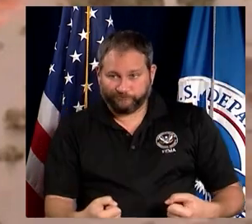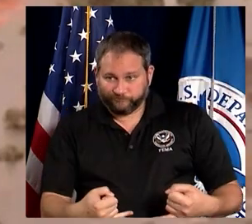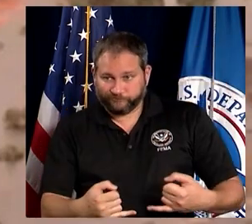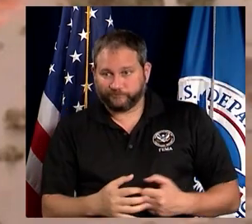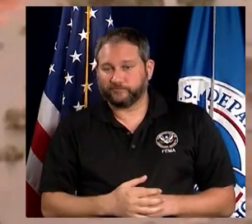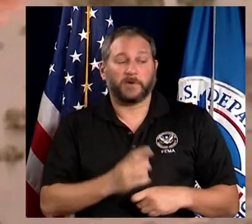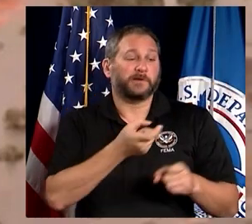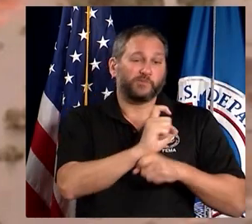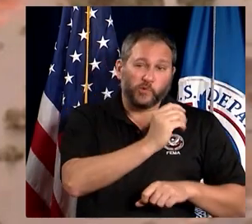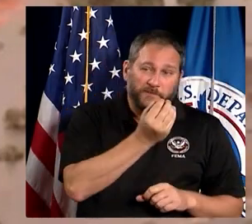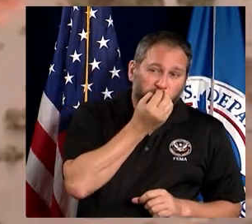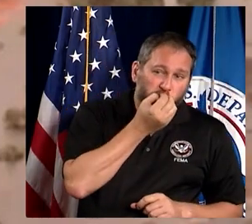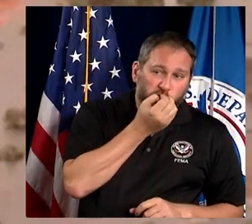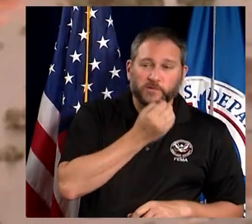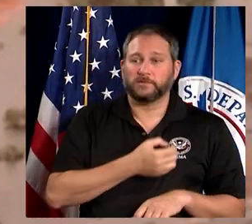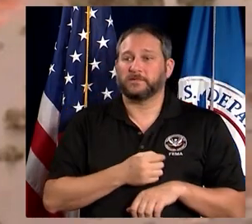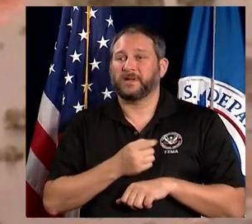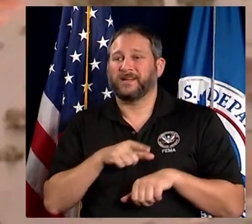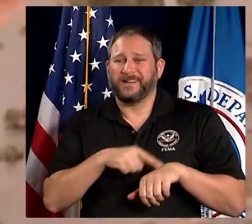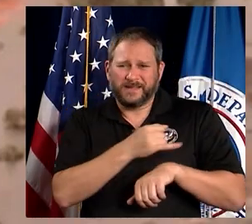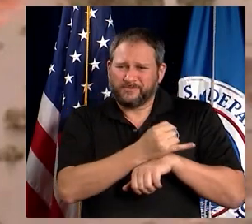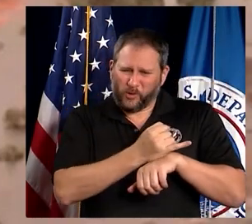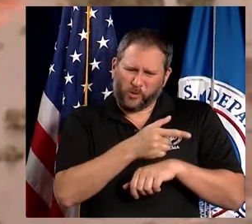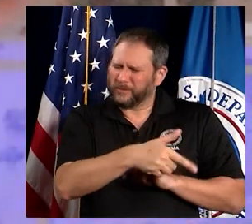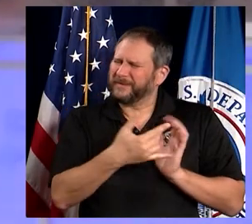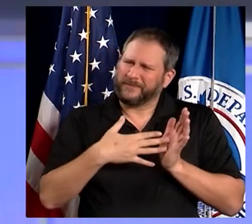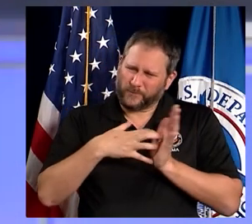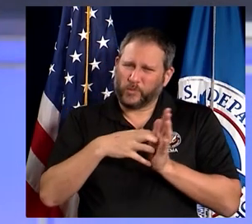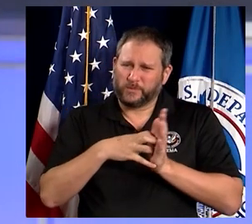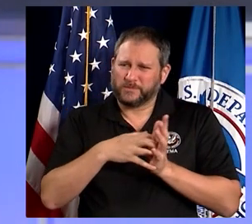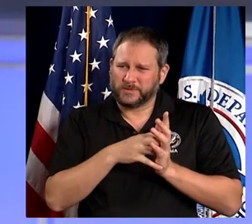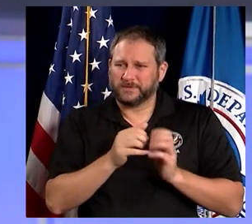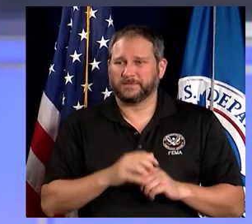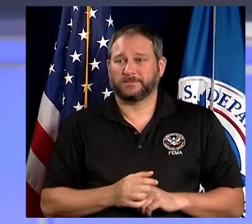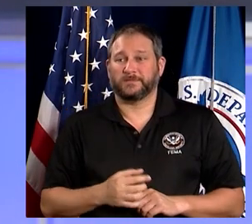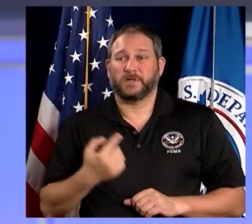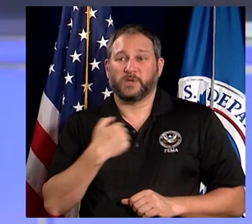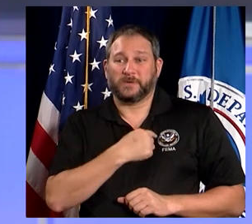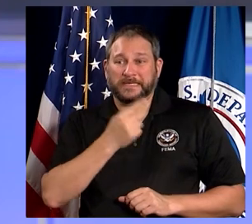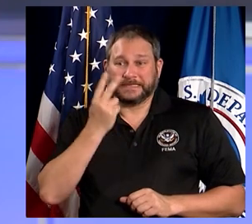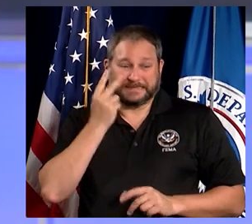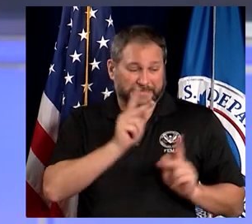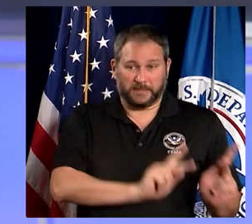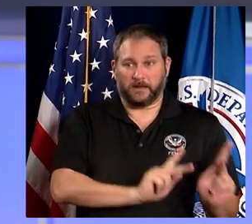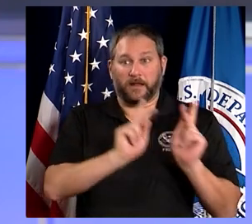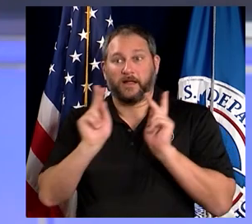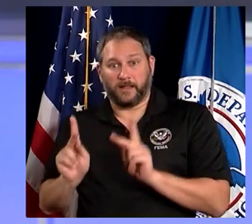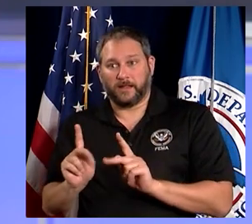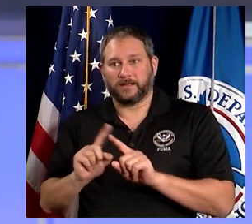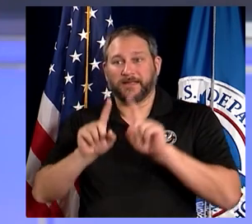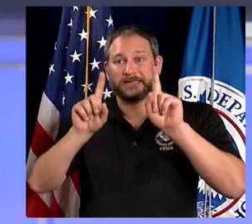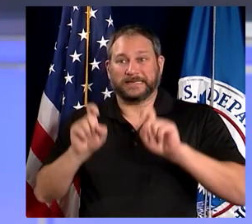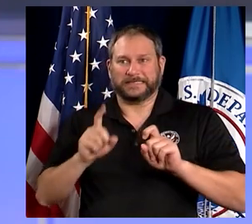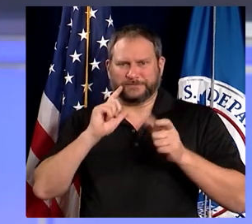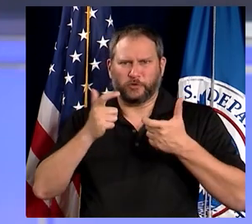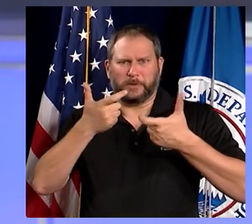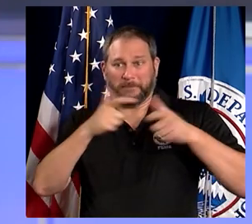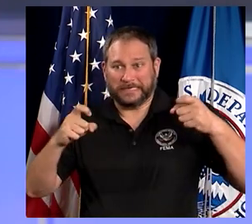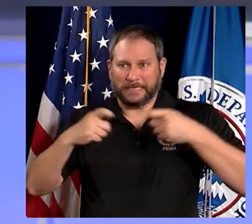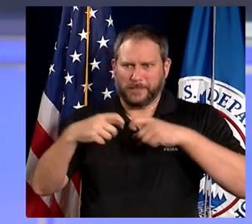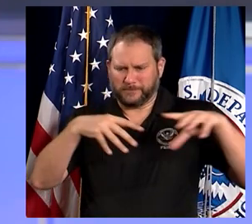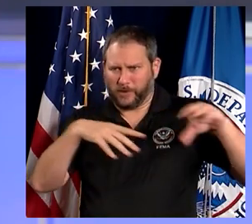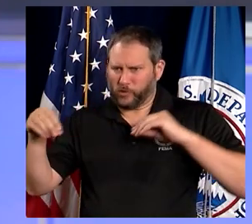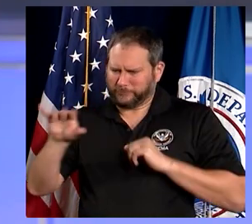is particularly vulnerable, but we should see it as a dry run for the massive power outages we could see anywhere in the